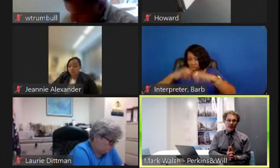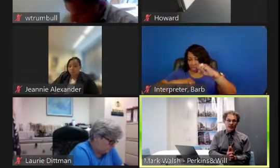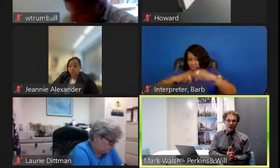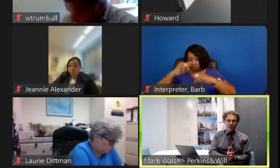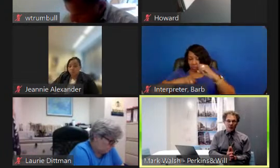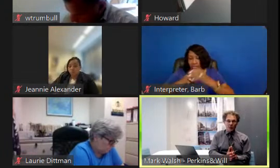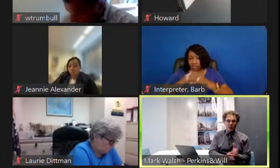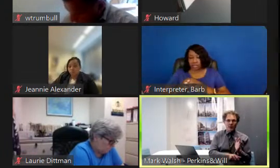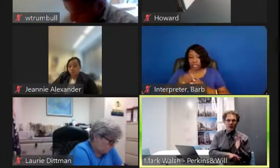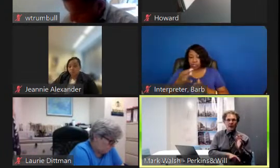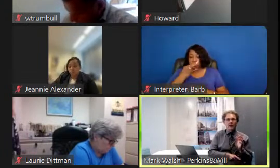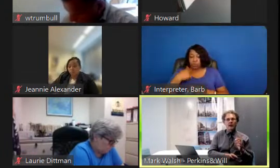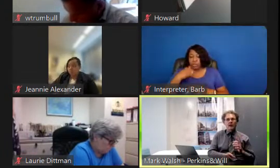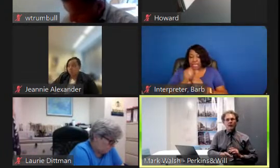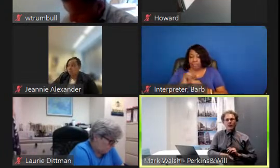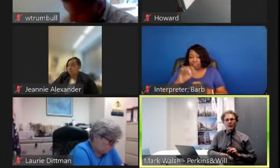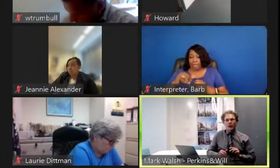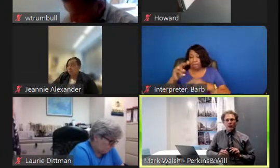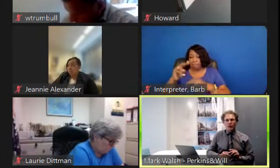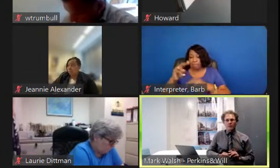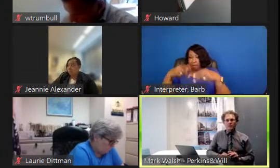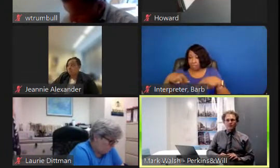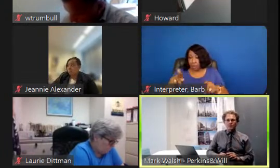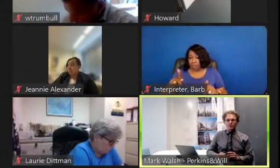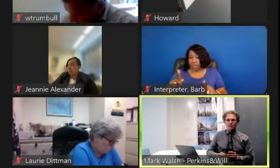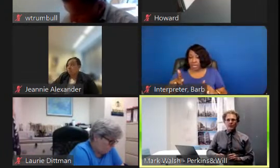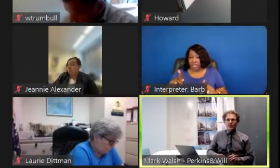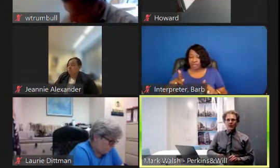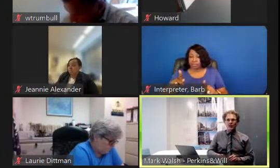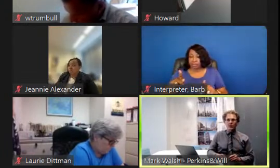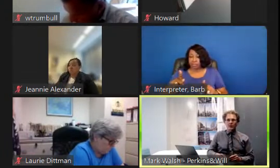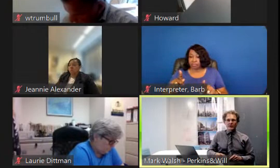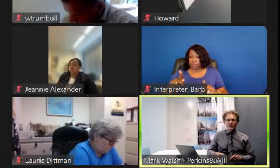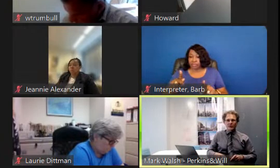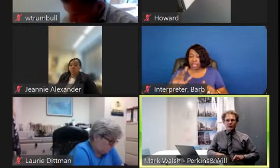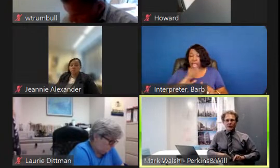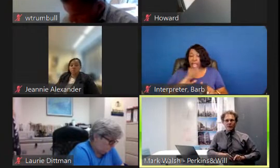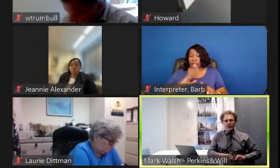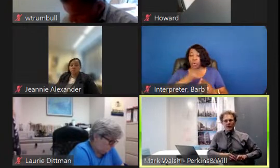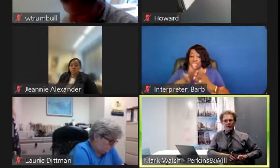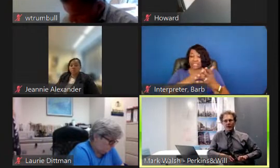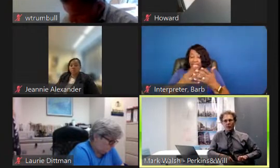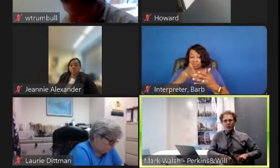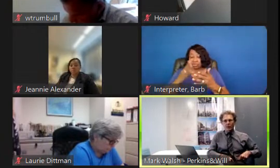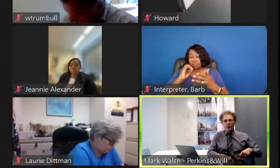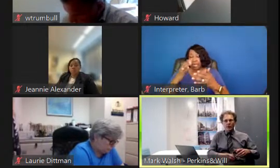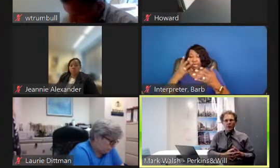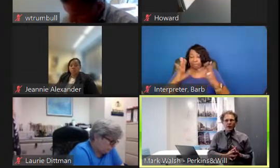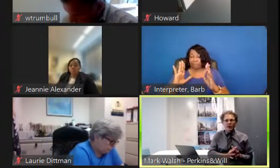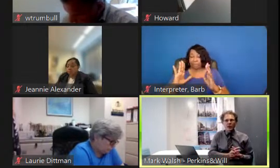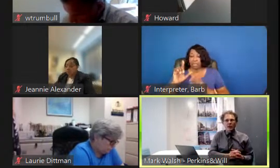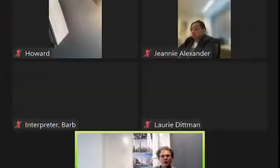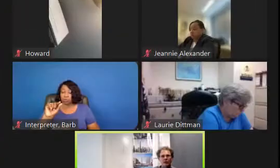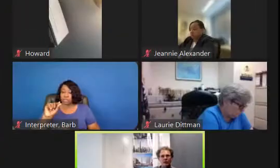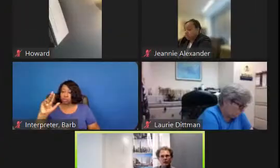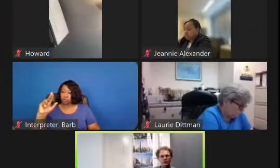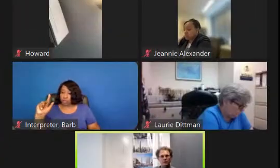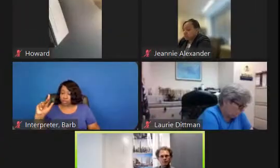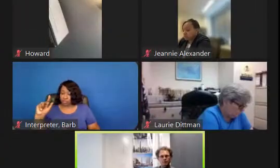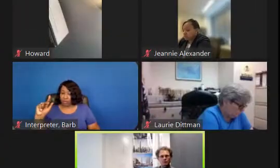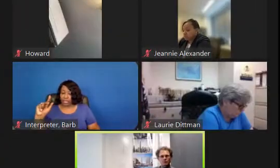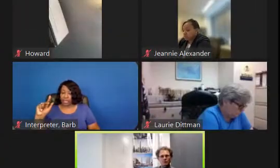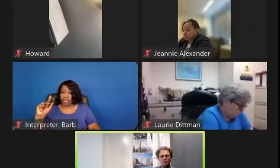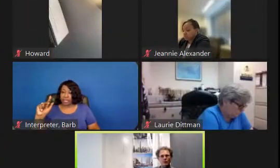soon as we get that building permit. Our schedule is to be complete in 2023.